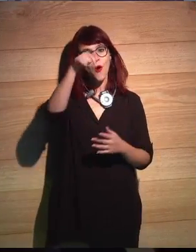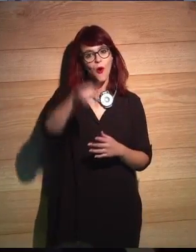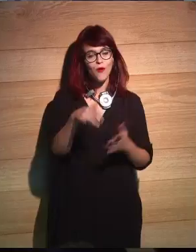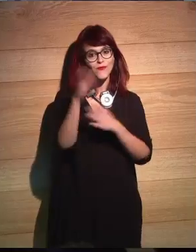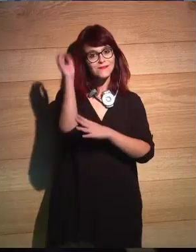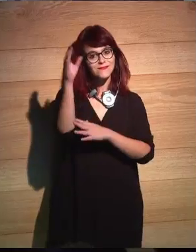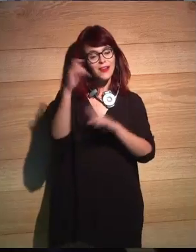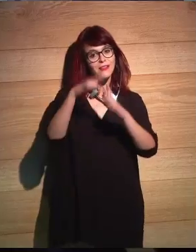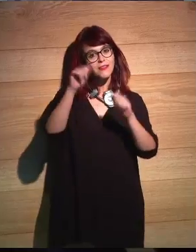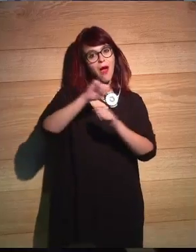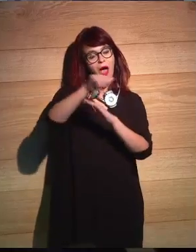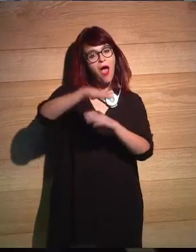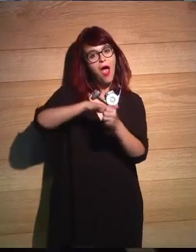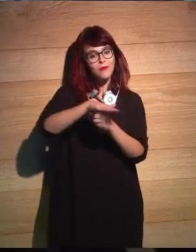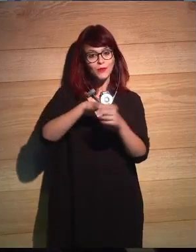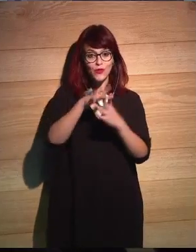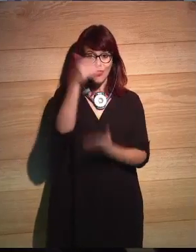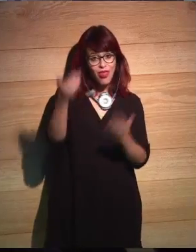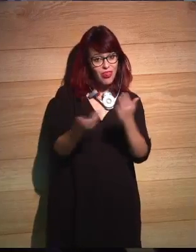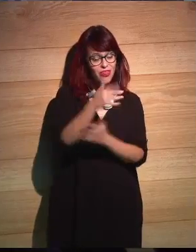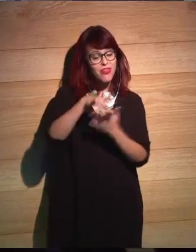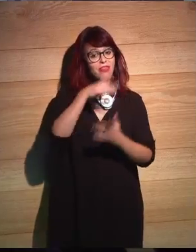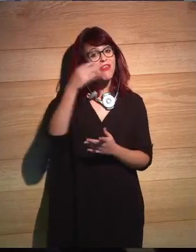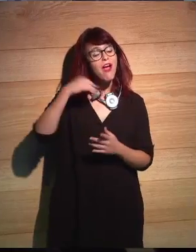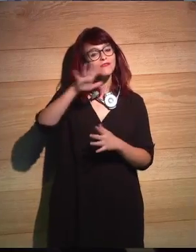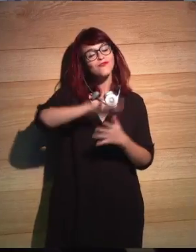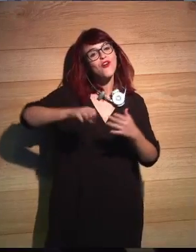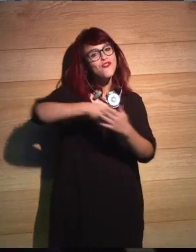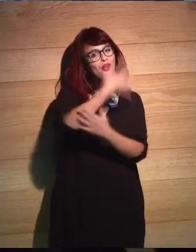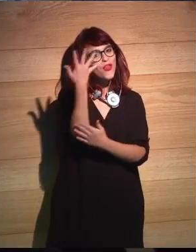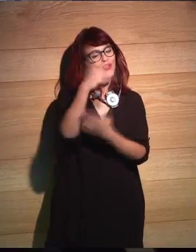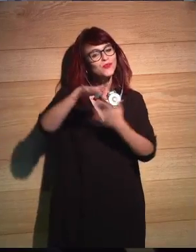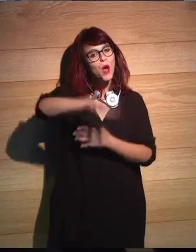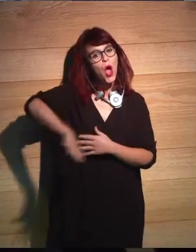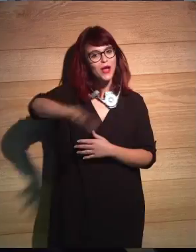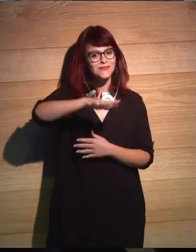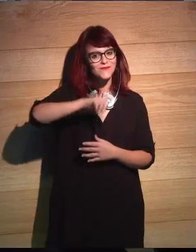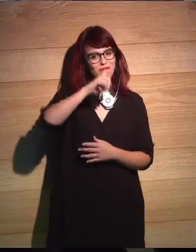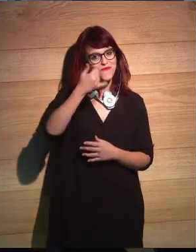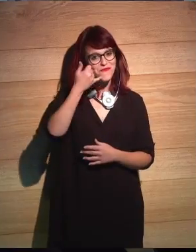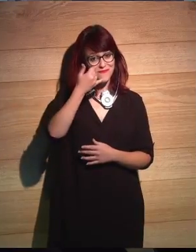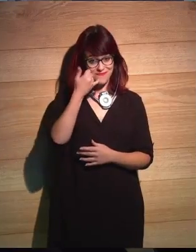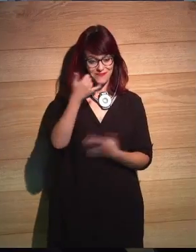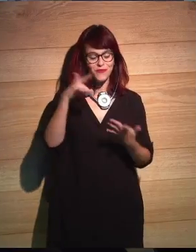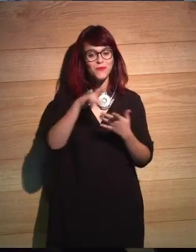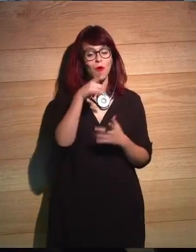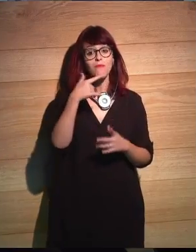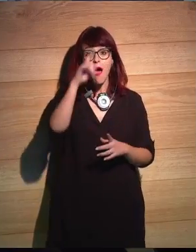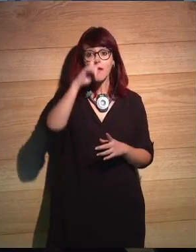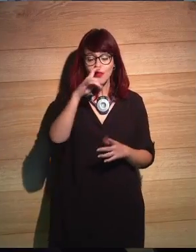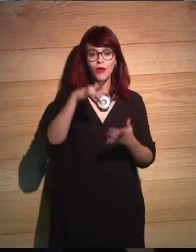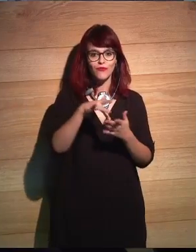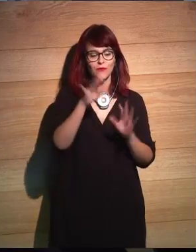to this round table that we have organized within the Nordic Days